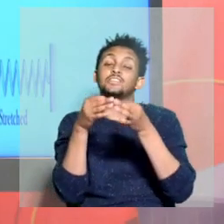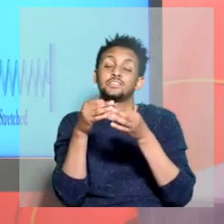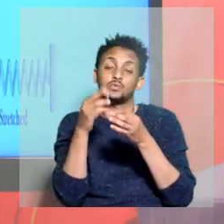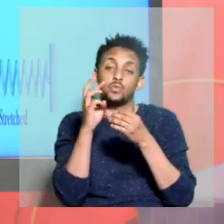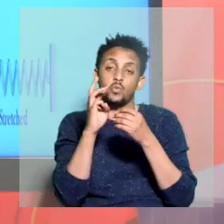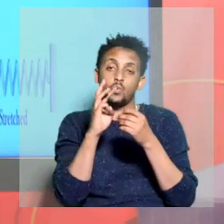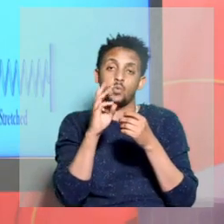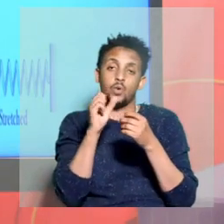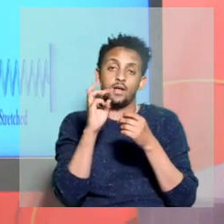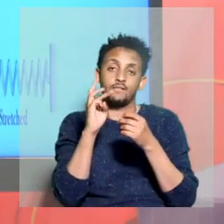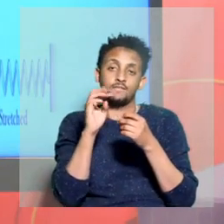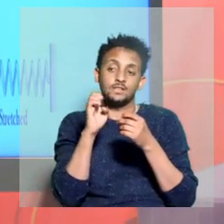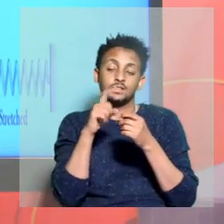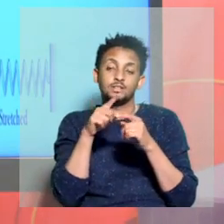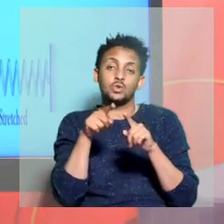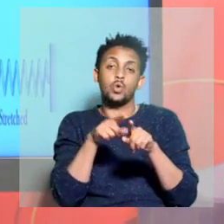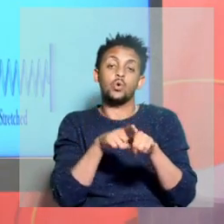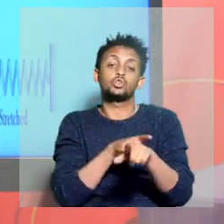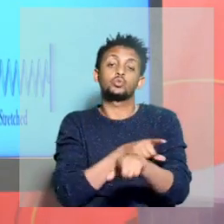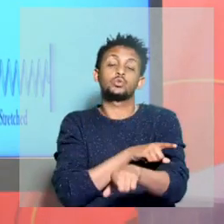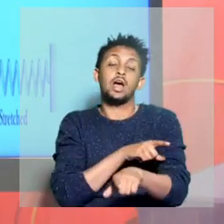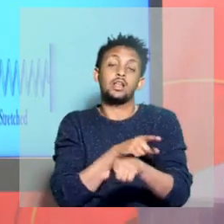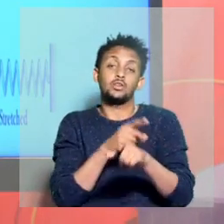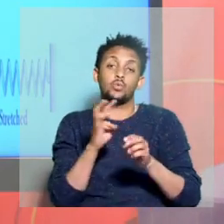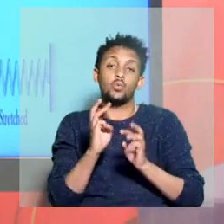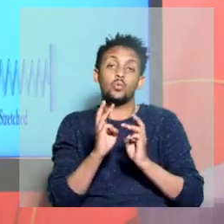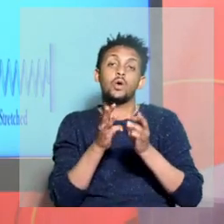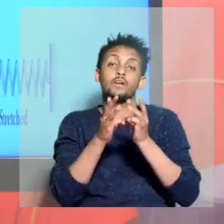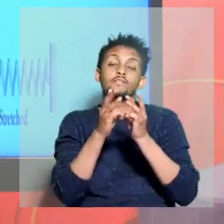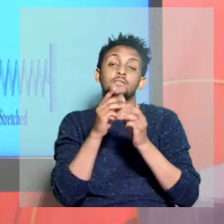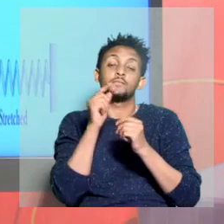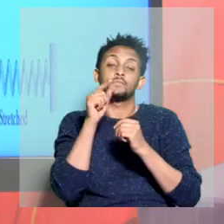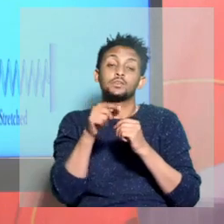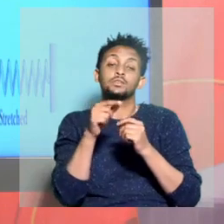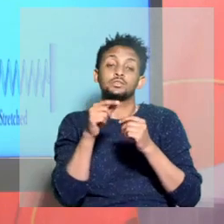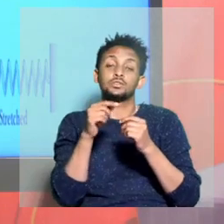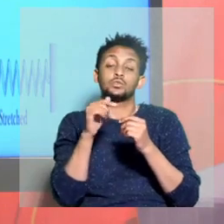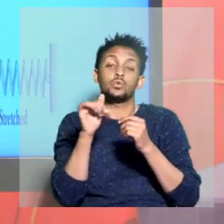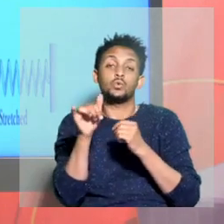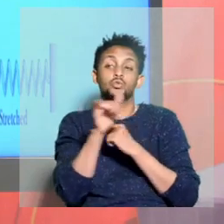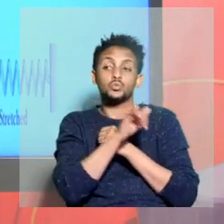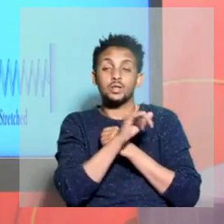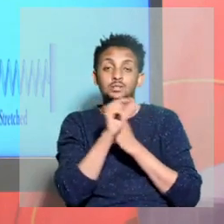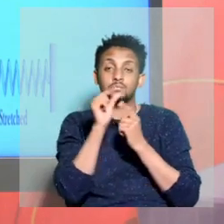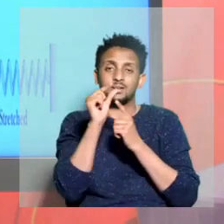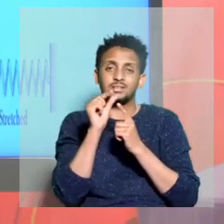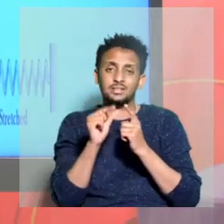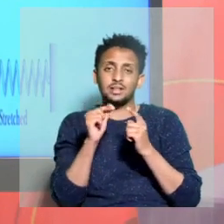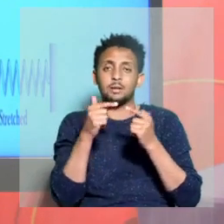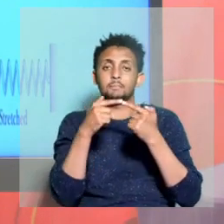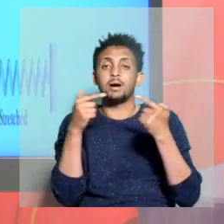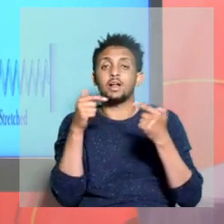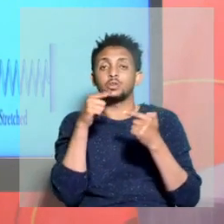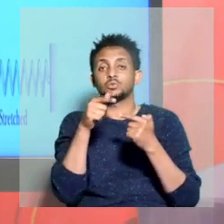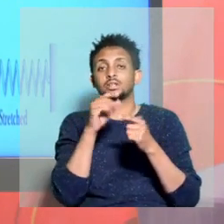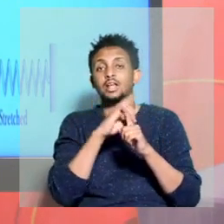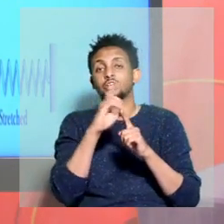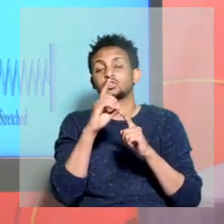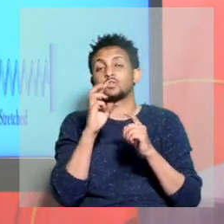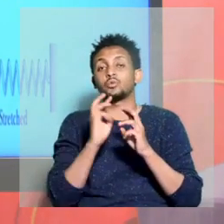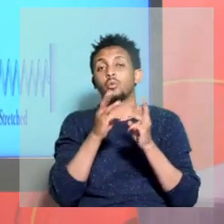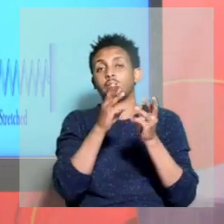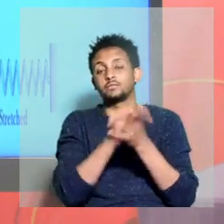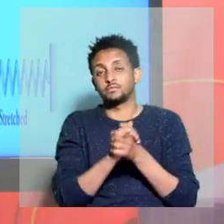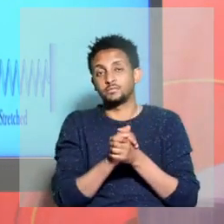Okay? Whereas longitudinal waves are waves which has the particle is parallel to that of the direction of the